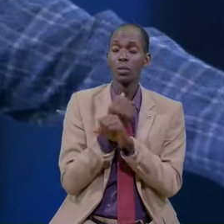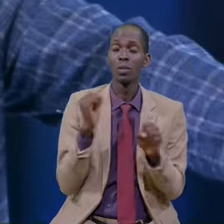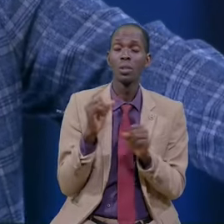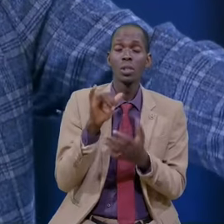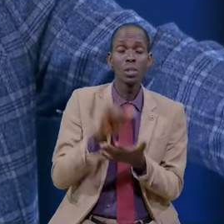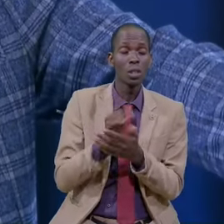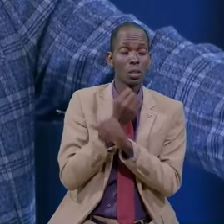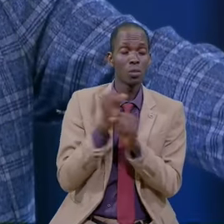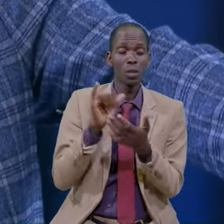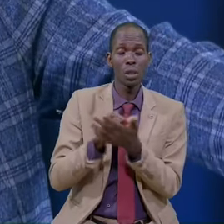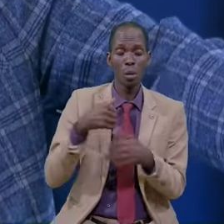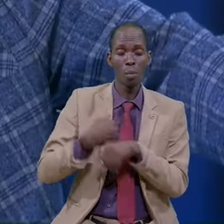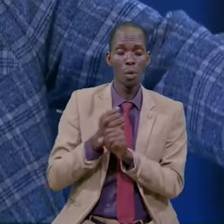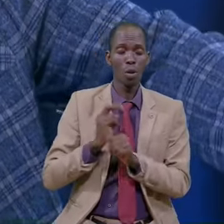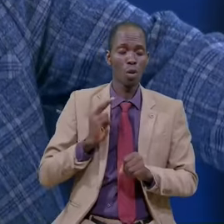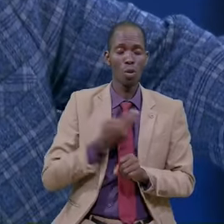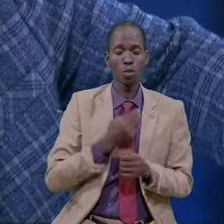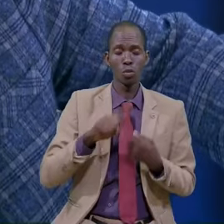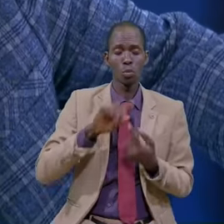makes new creatures